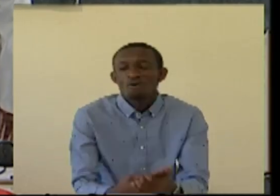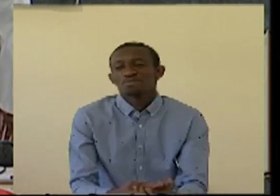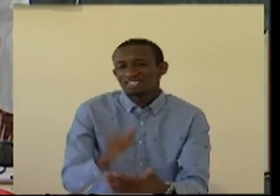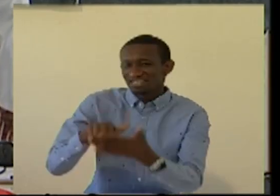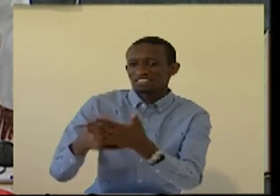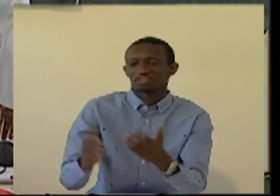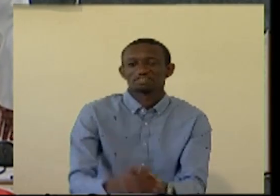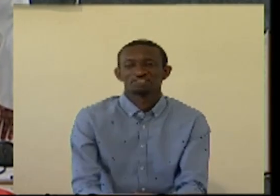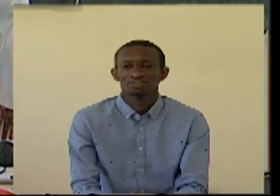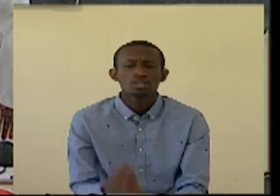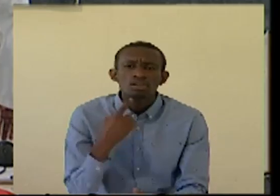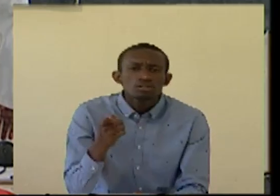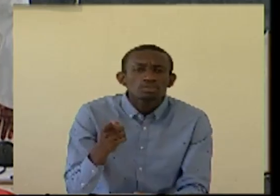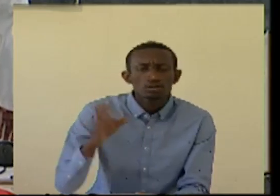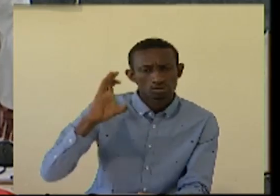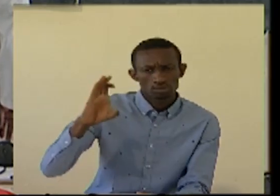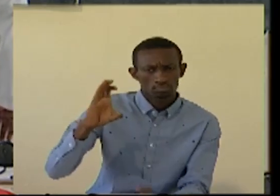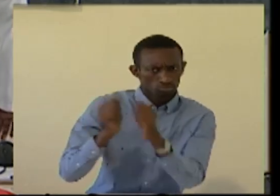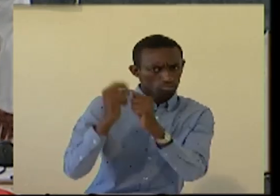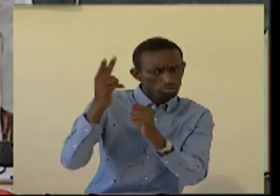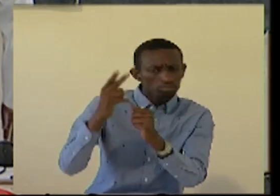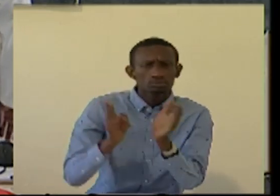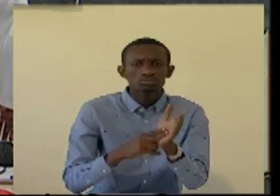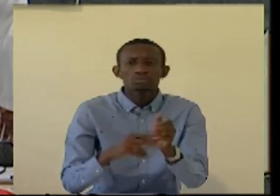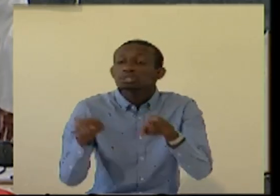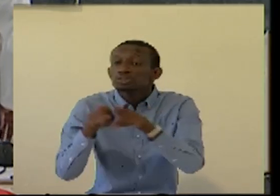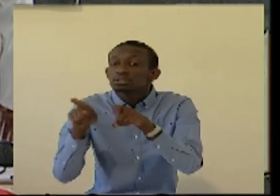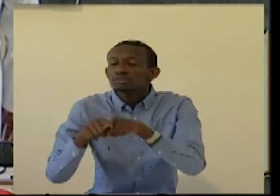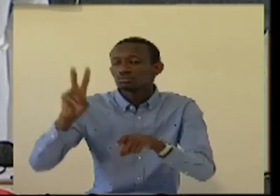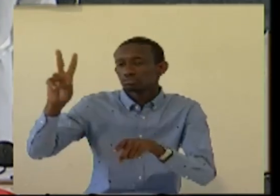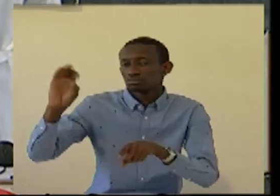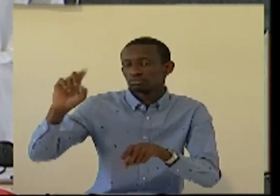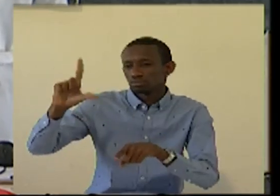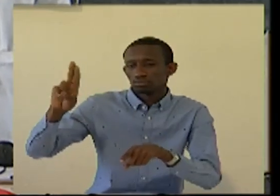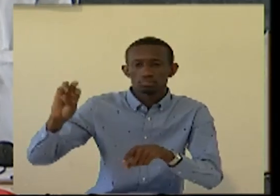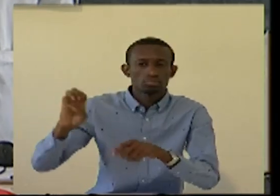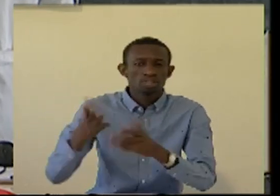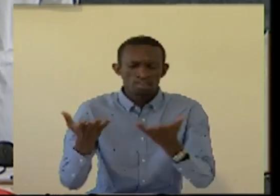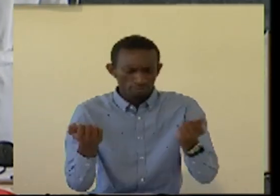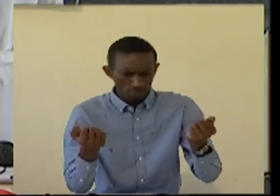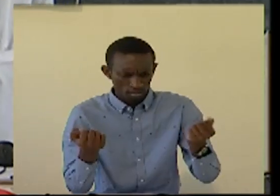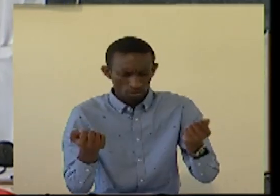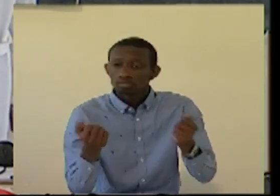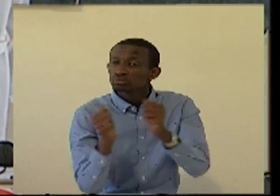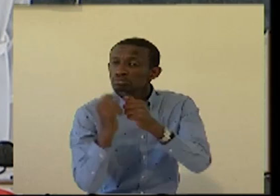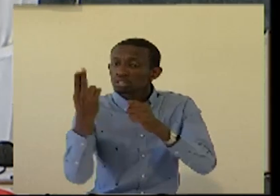the same volume of carbon-12, which has 12